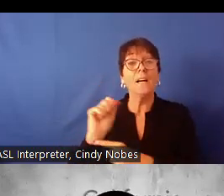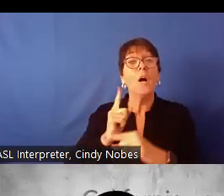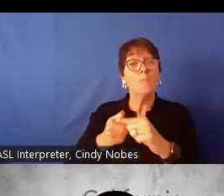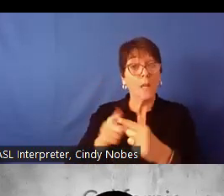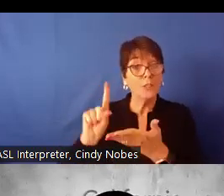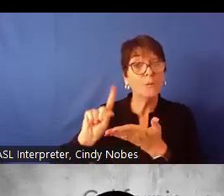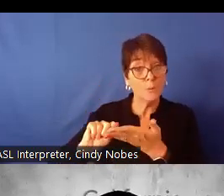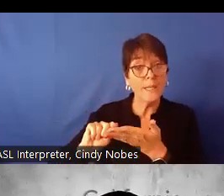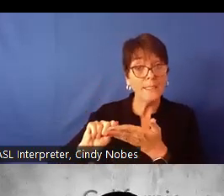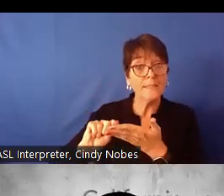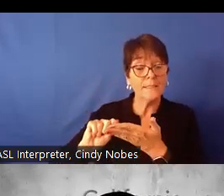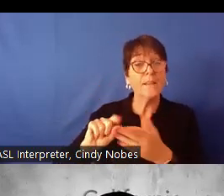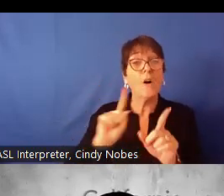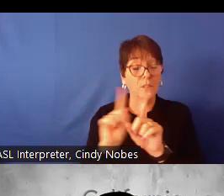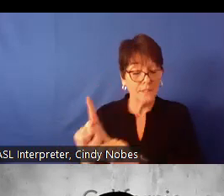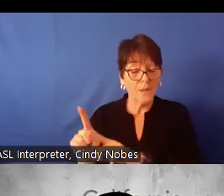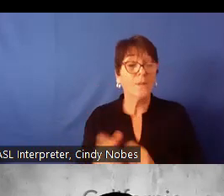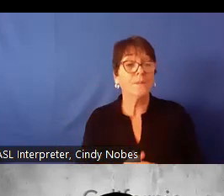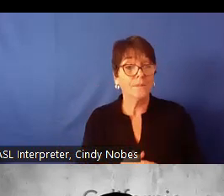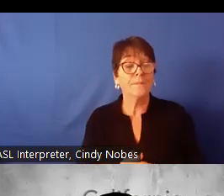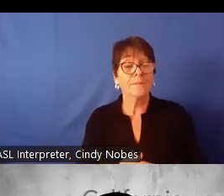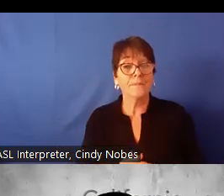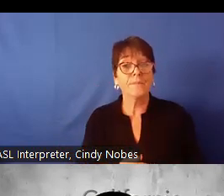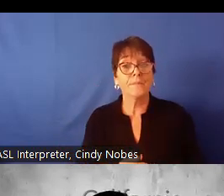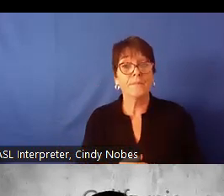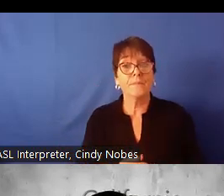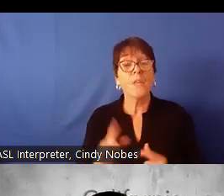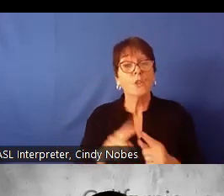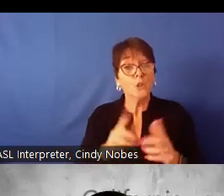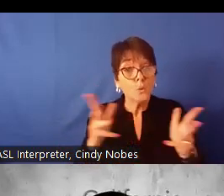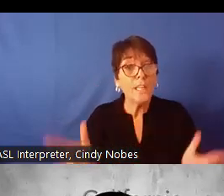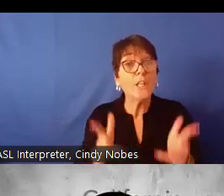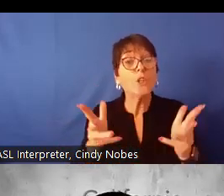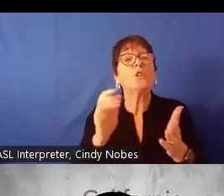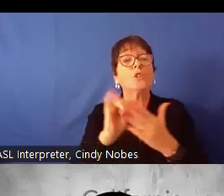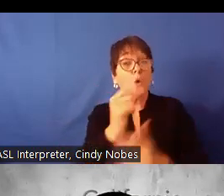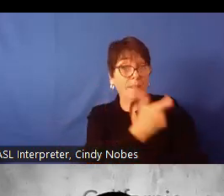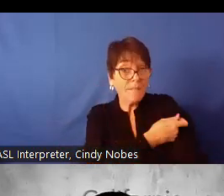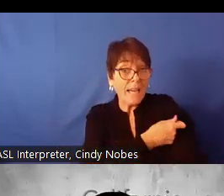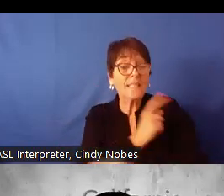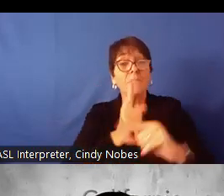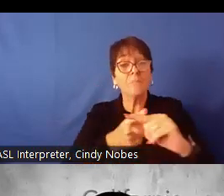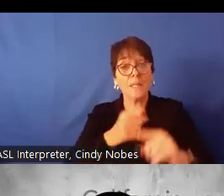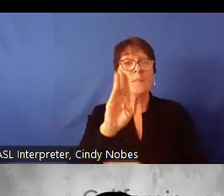print platforms as well to encourage vaccination and boosters.